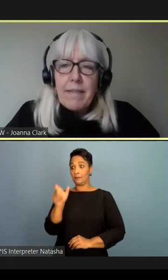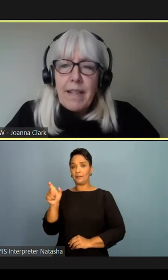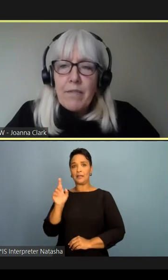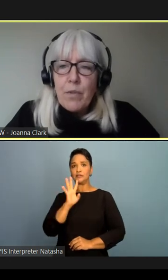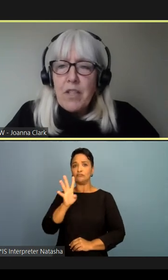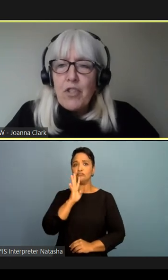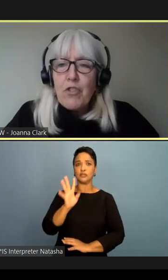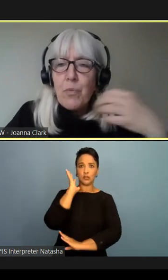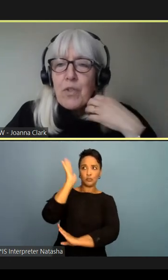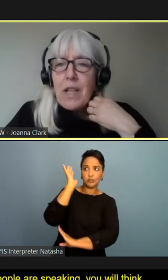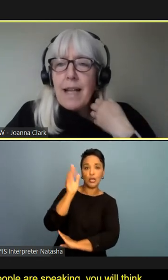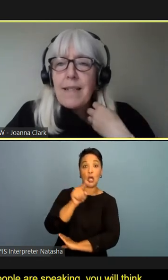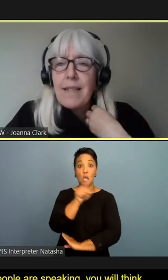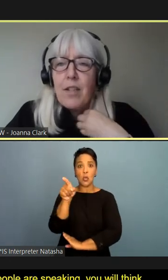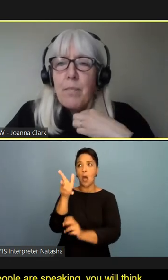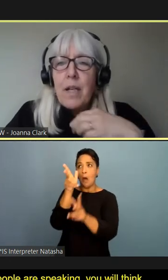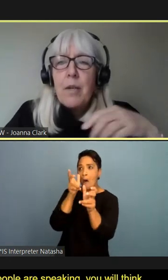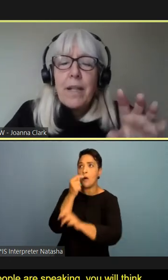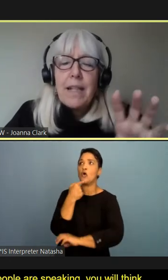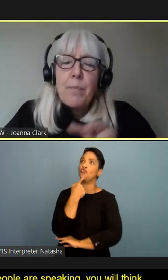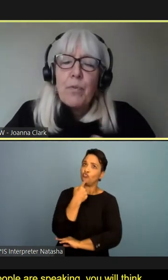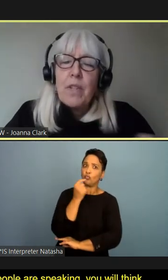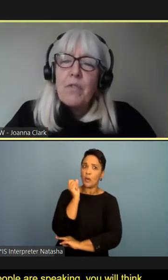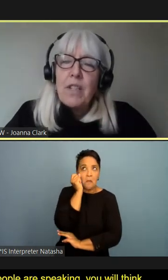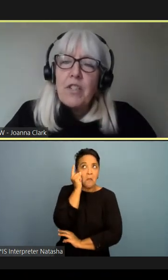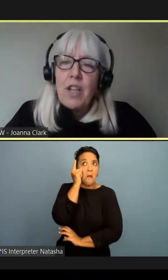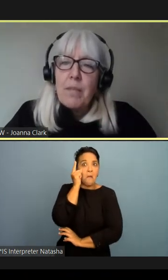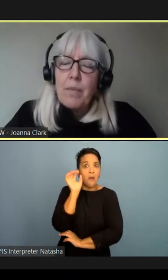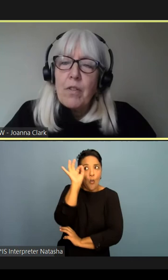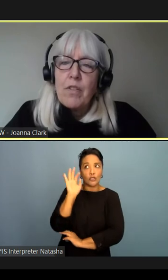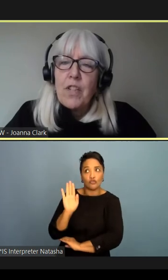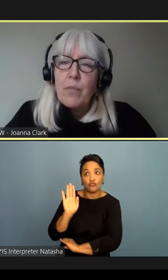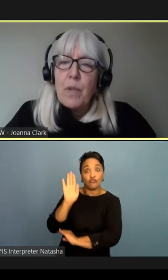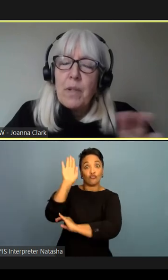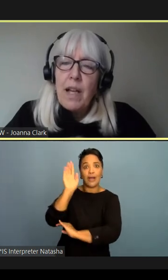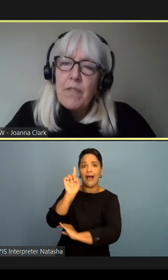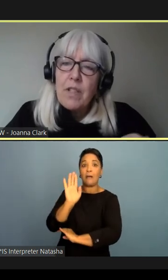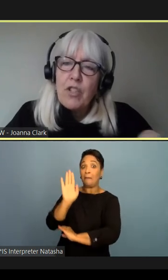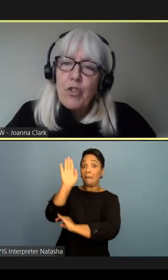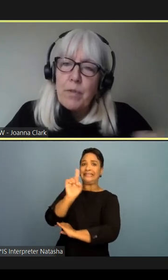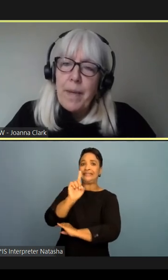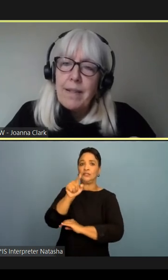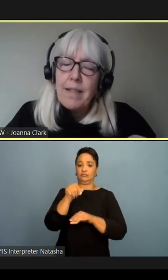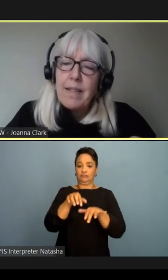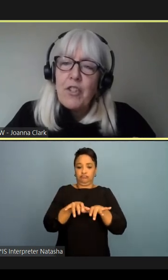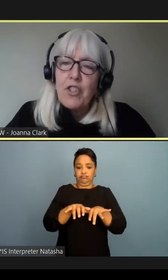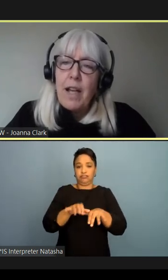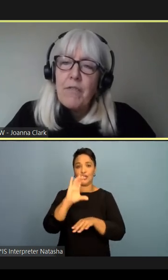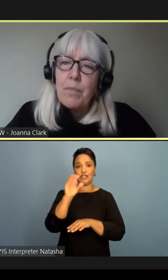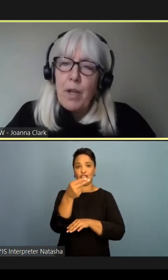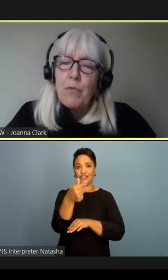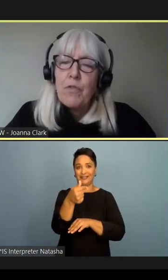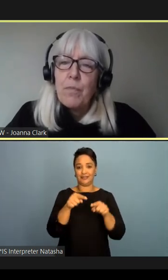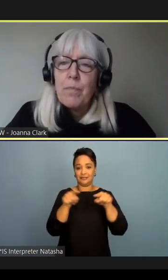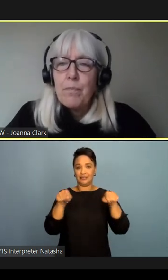probably think of questions you want to ask them. Please put those in the chat box, and we will have a short panel discussion